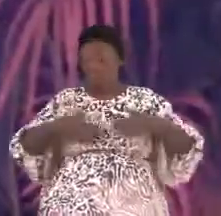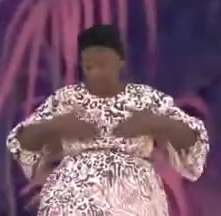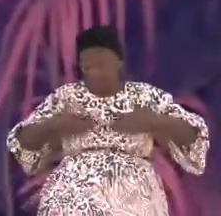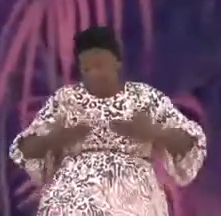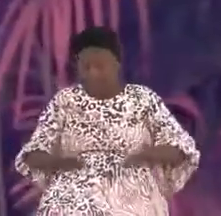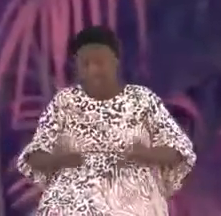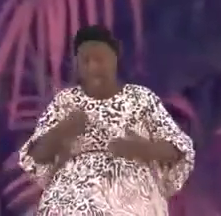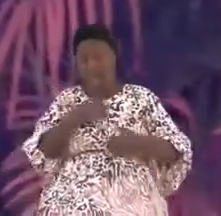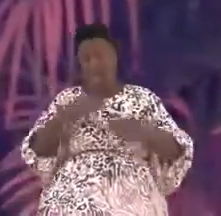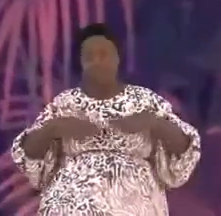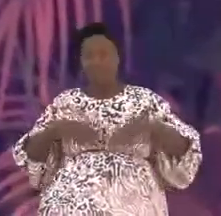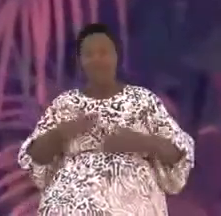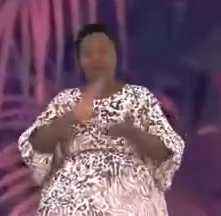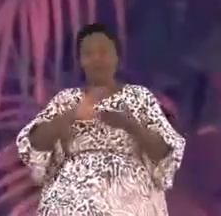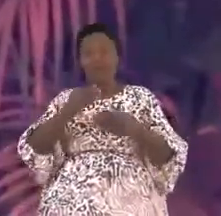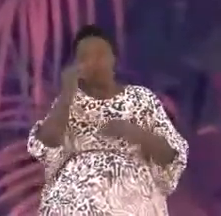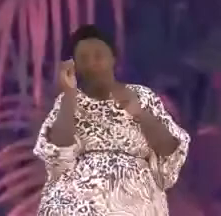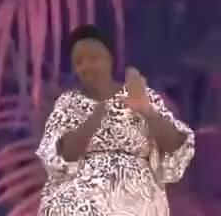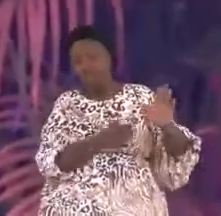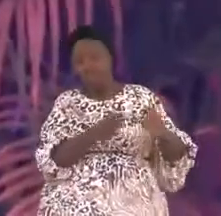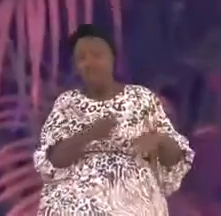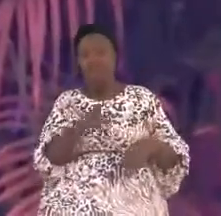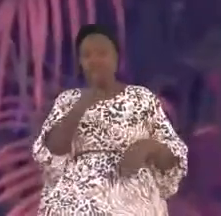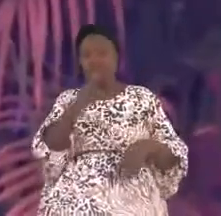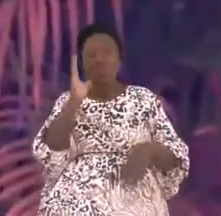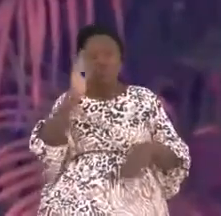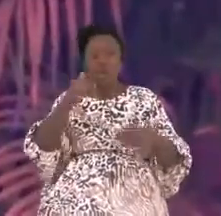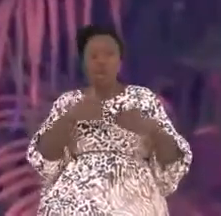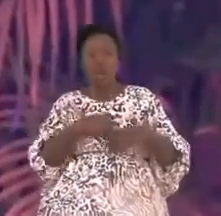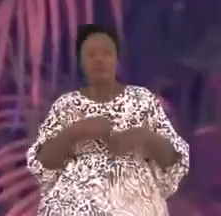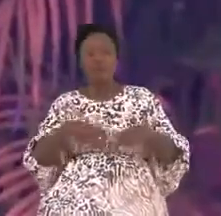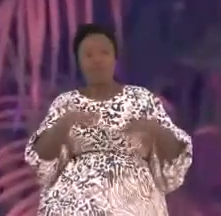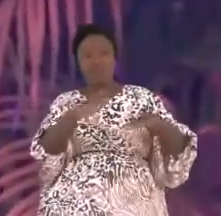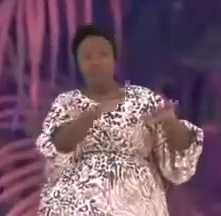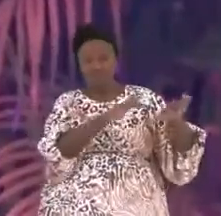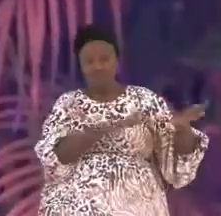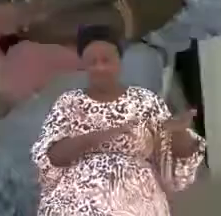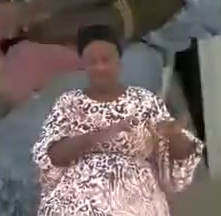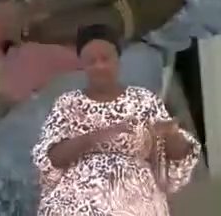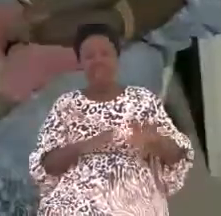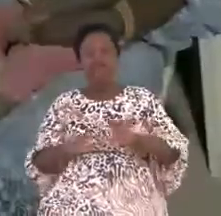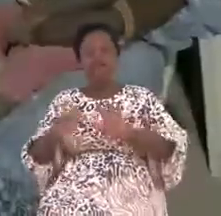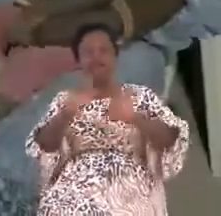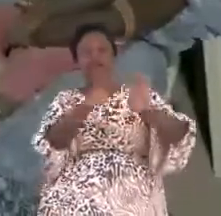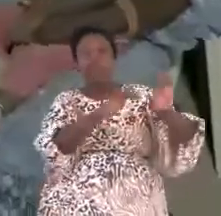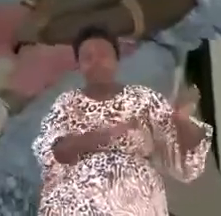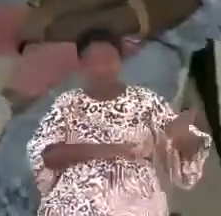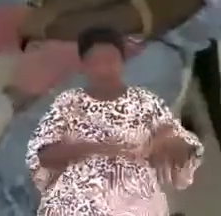have mercy mercy mercy